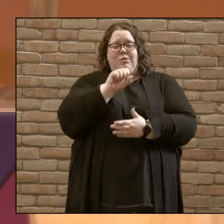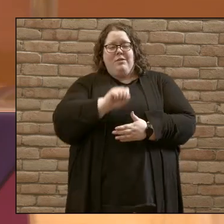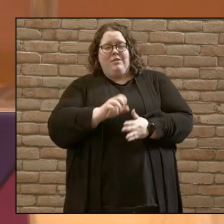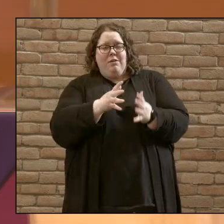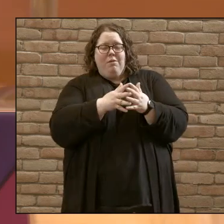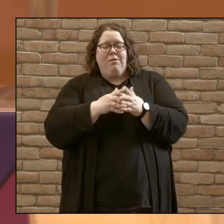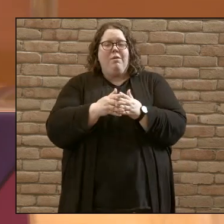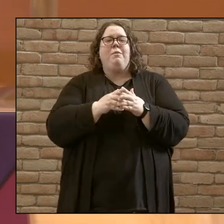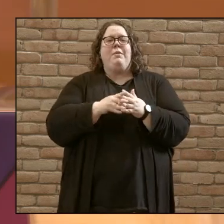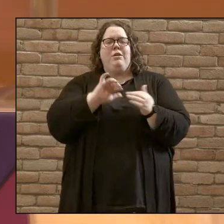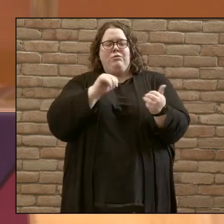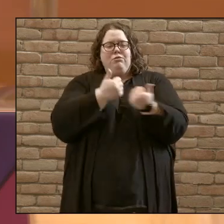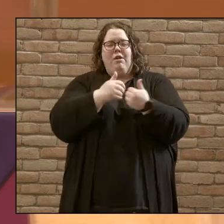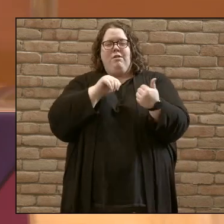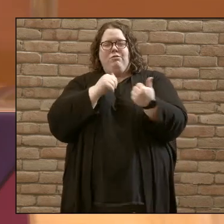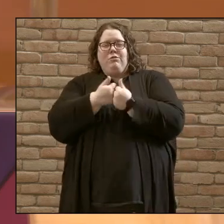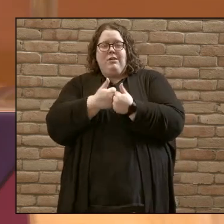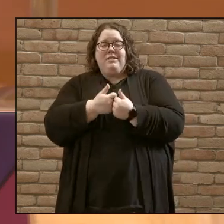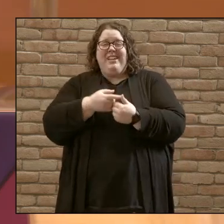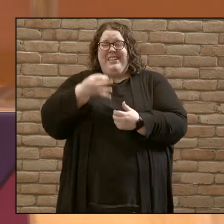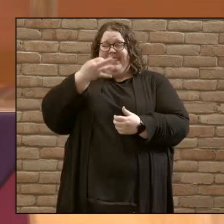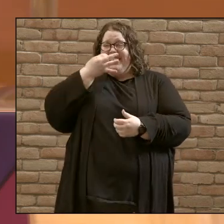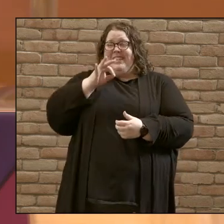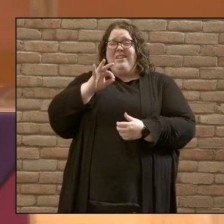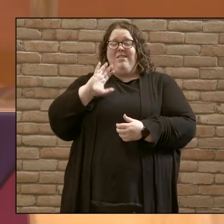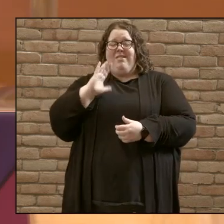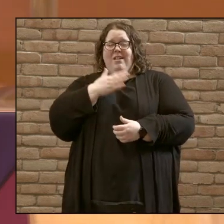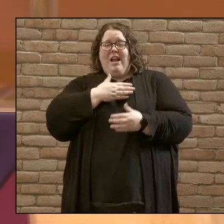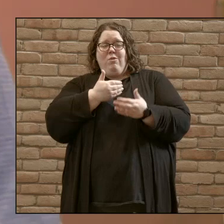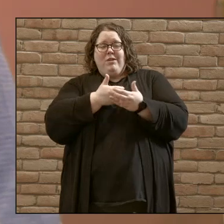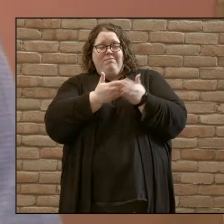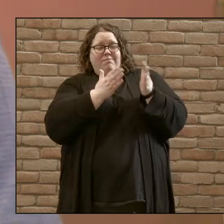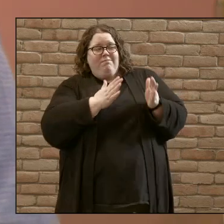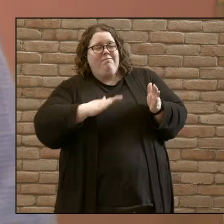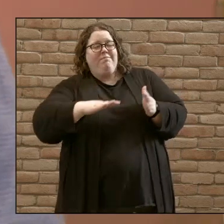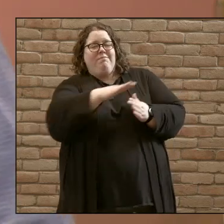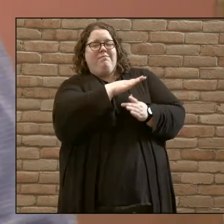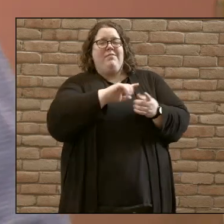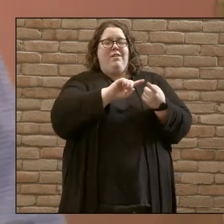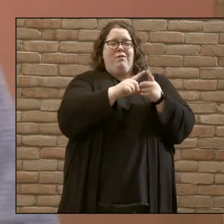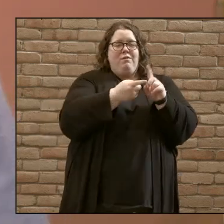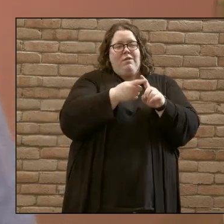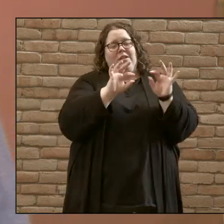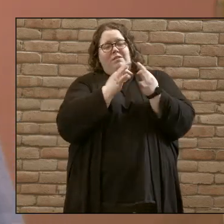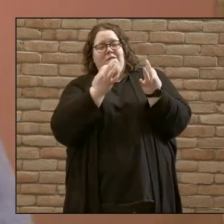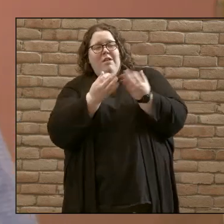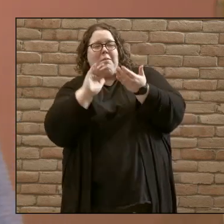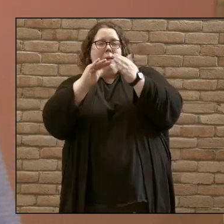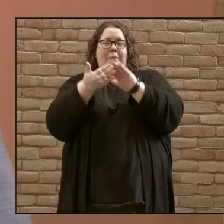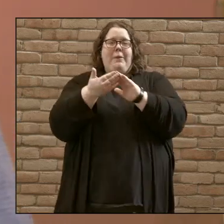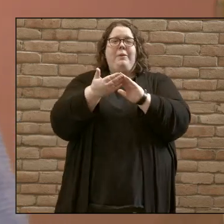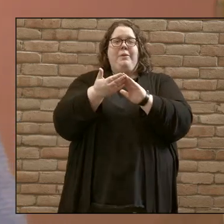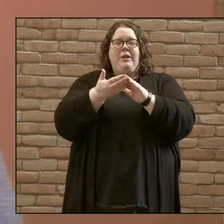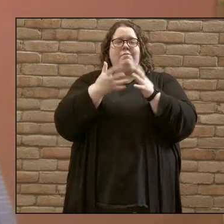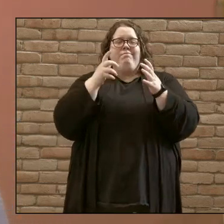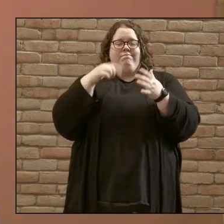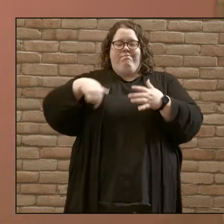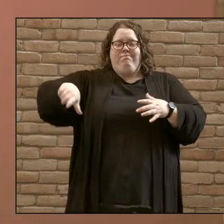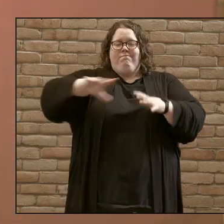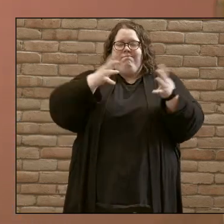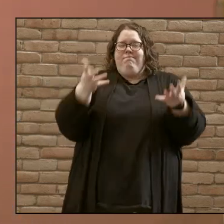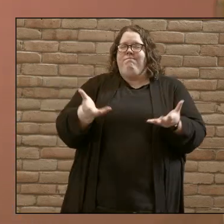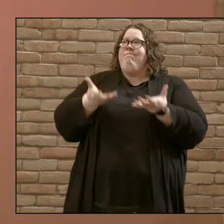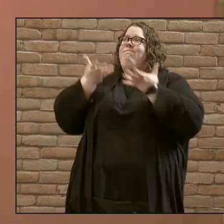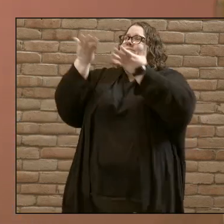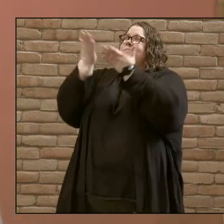nation, in our own neighborhoods, in our own families, we give all of those to you now, knowing that you hear them and you will answer them. As